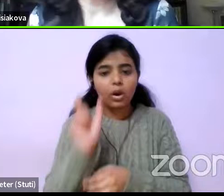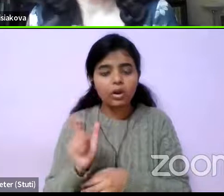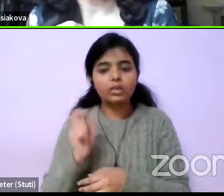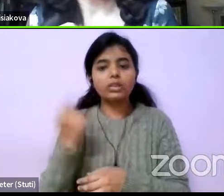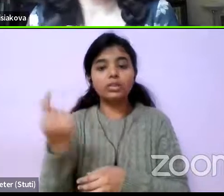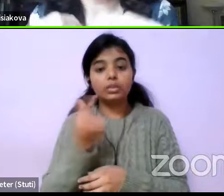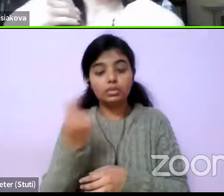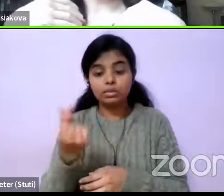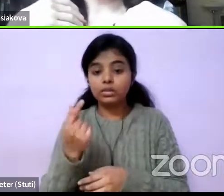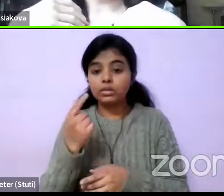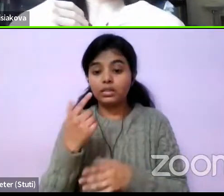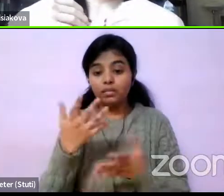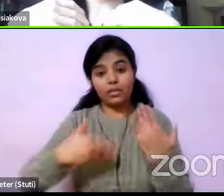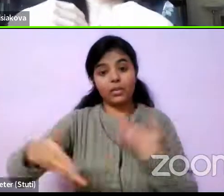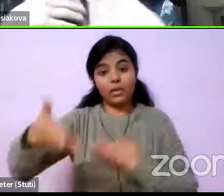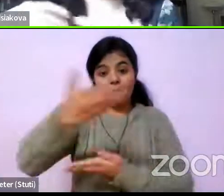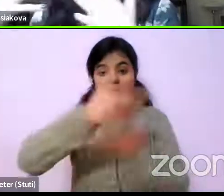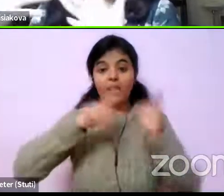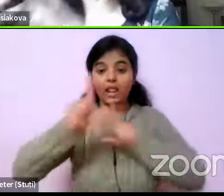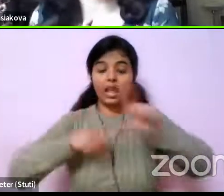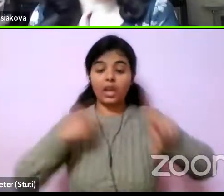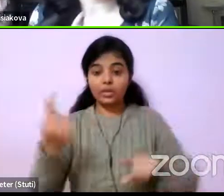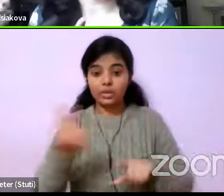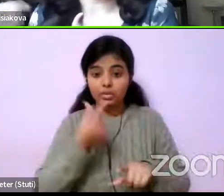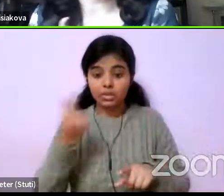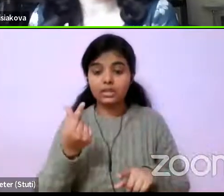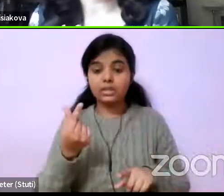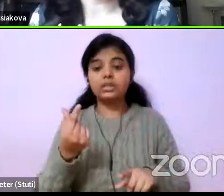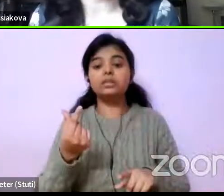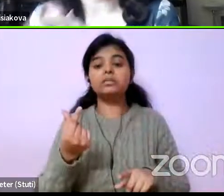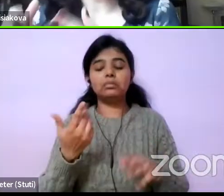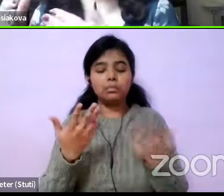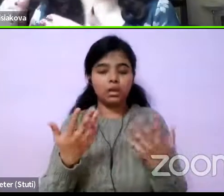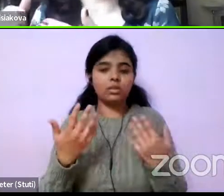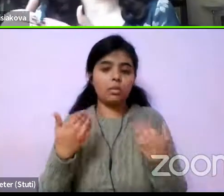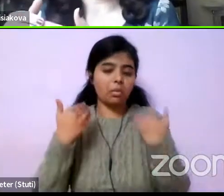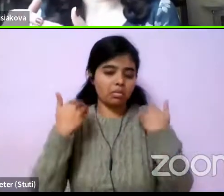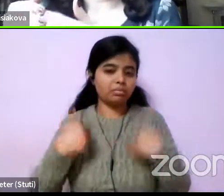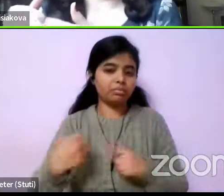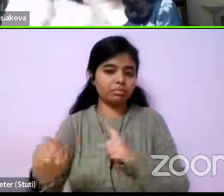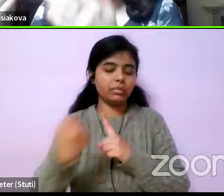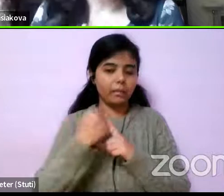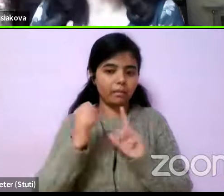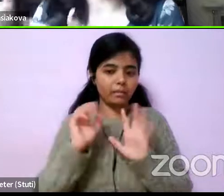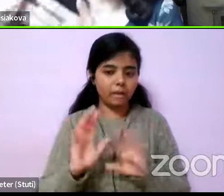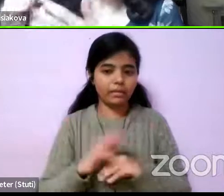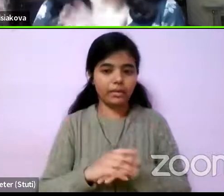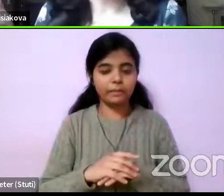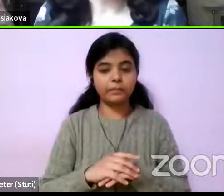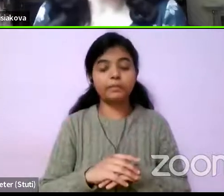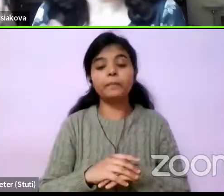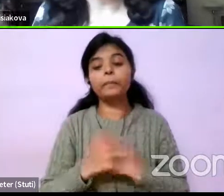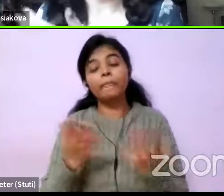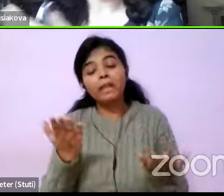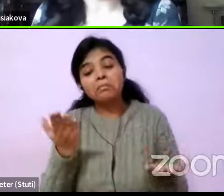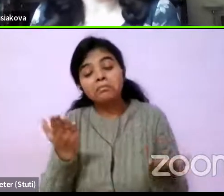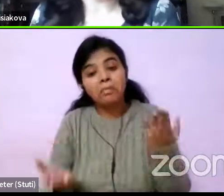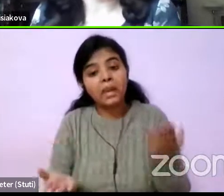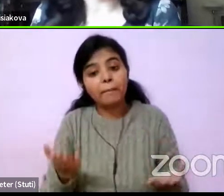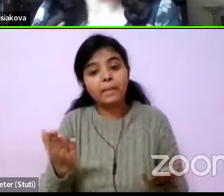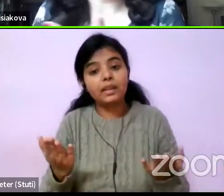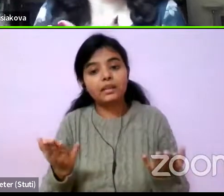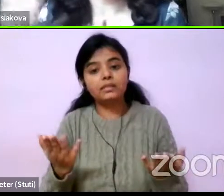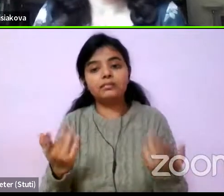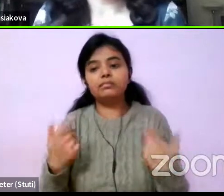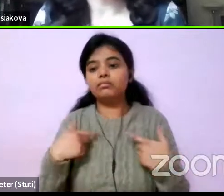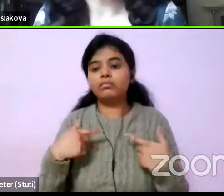to use language that is that isn't perpetuating harmful stereotypes, but also to perhaps, when we can, call out other